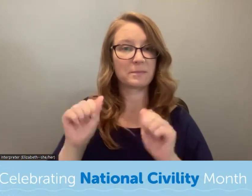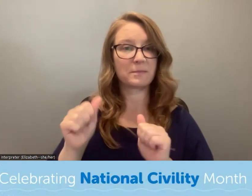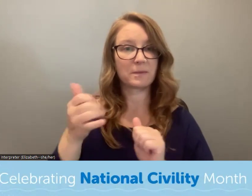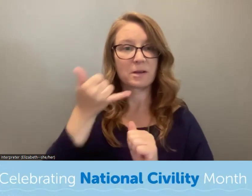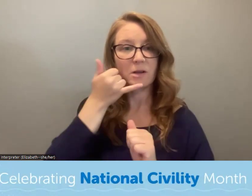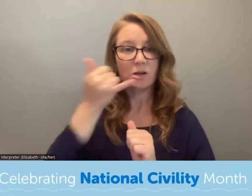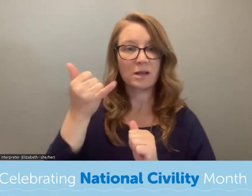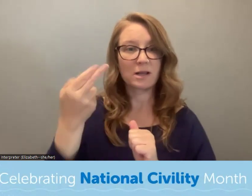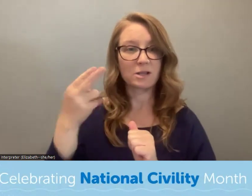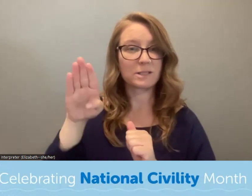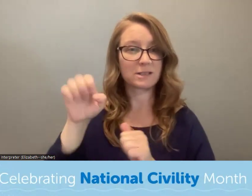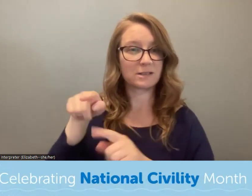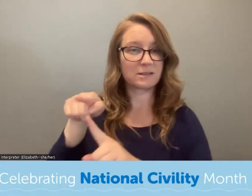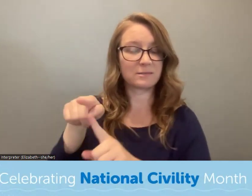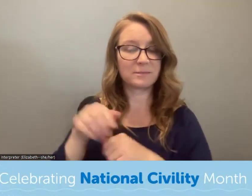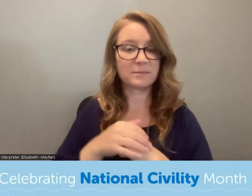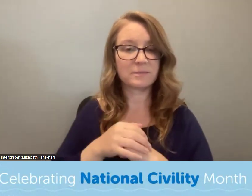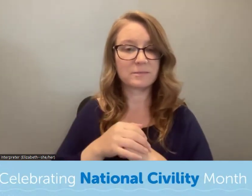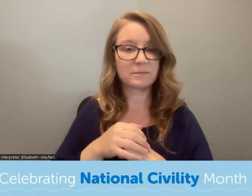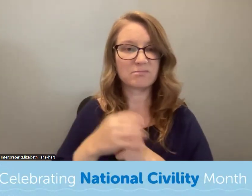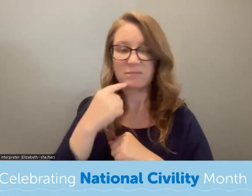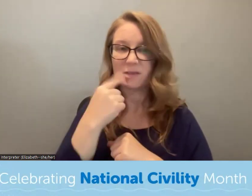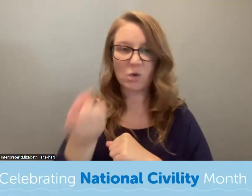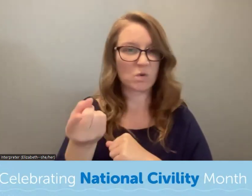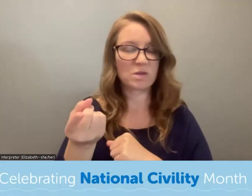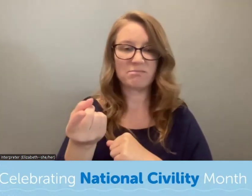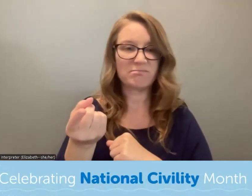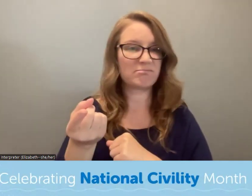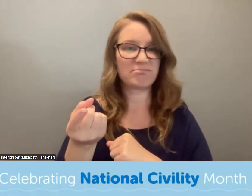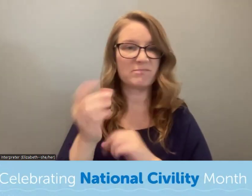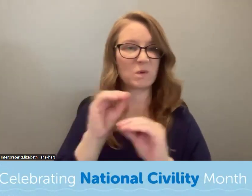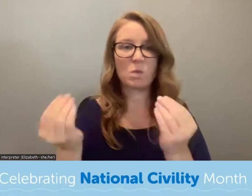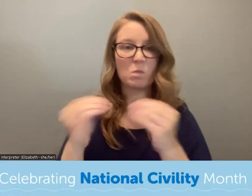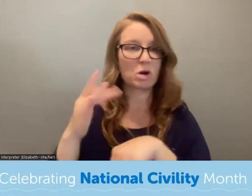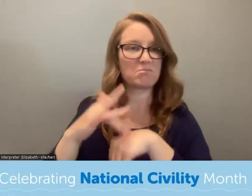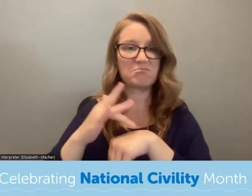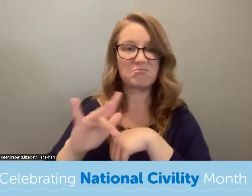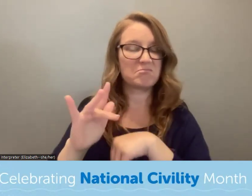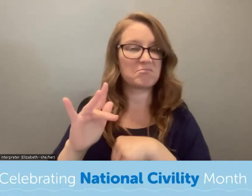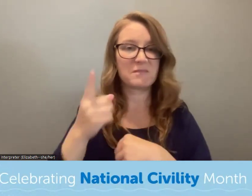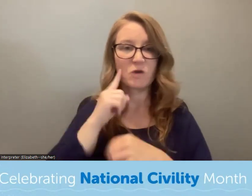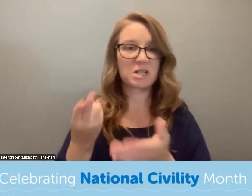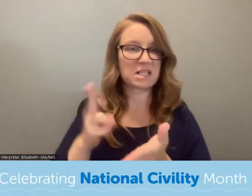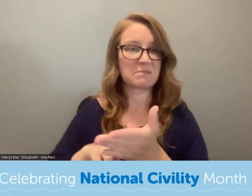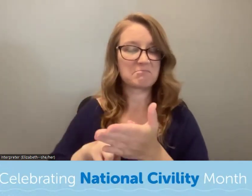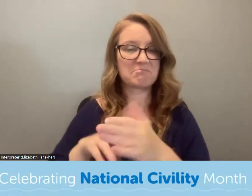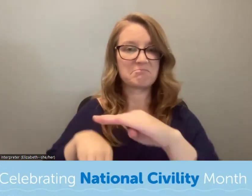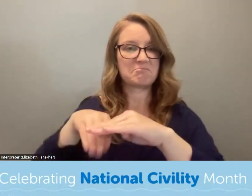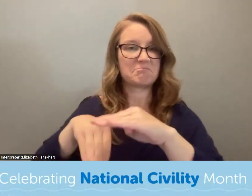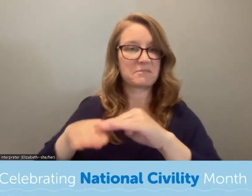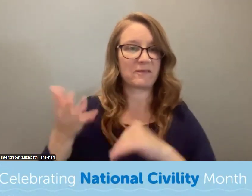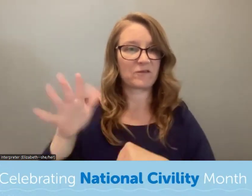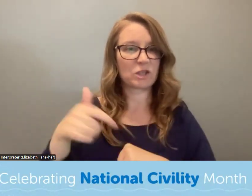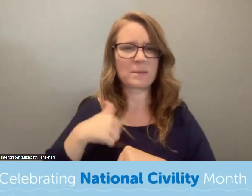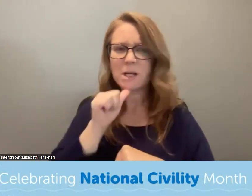HBE and being told that that there's no more spots available to sign up and the limit has been met. I'm not sure if we